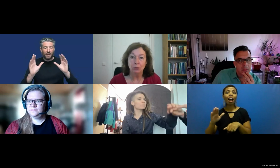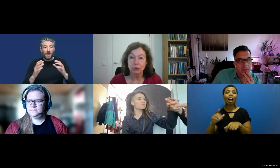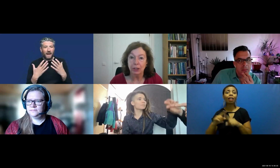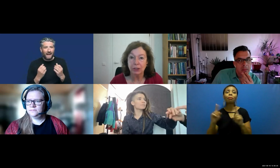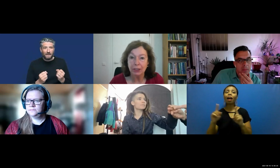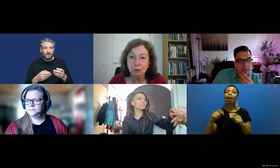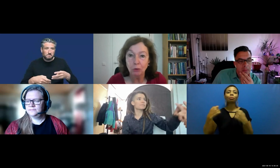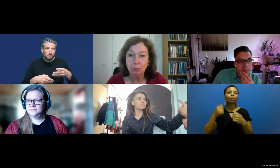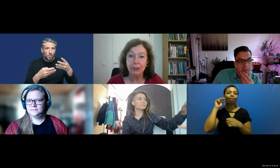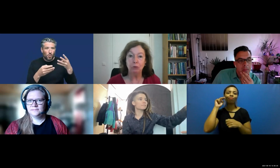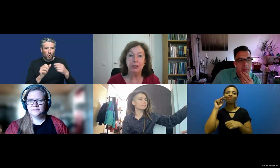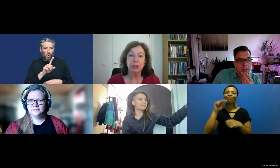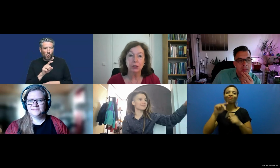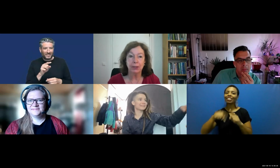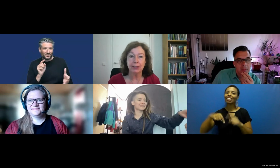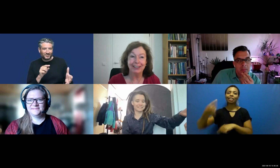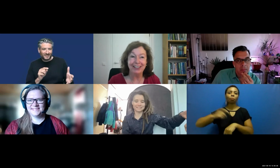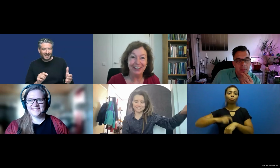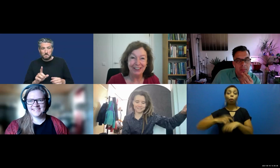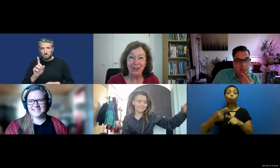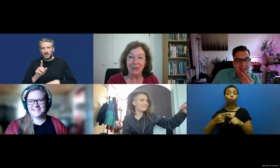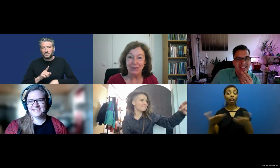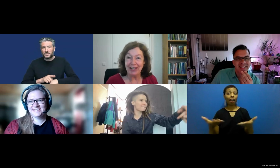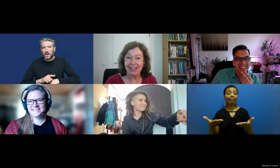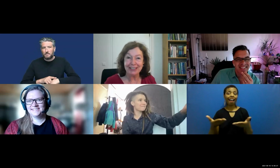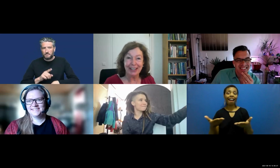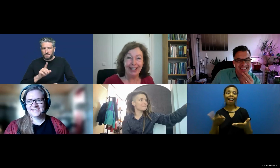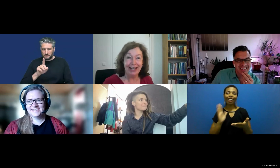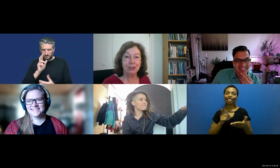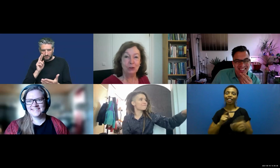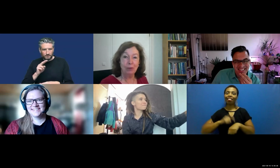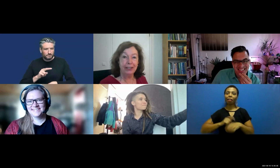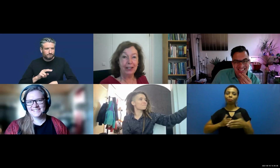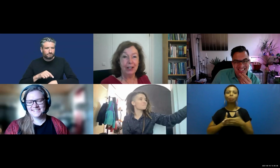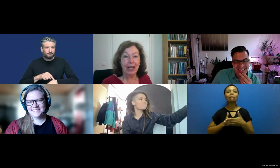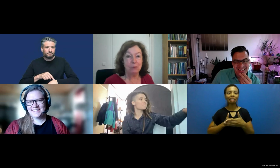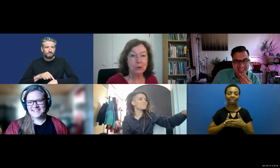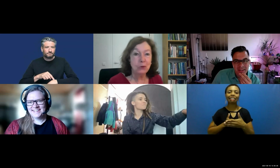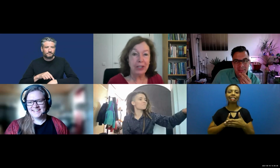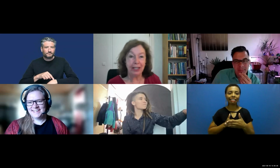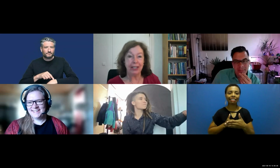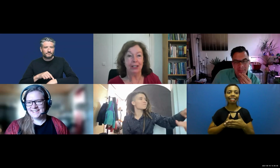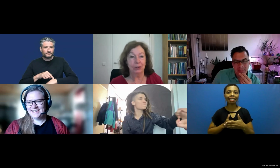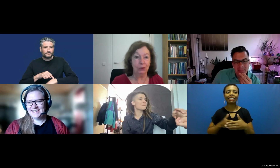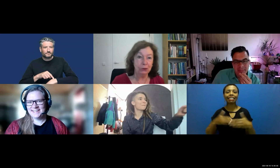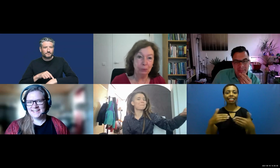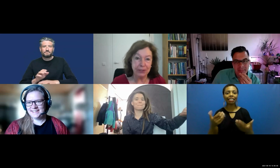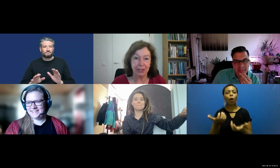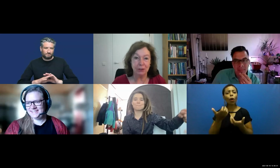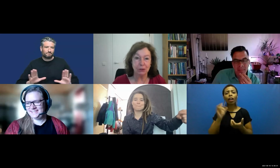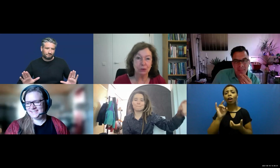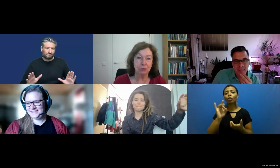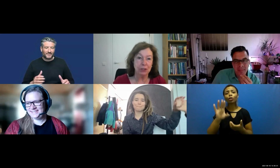time because Nasrin told me to be strict on that. So, but I want to thank all